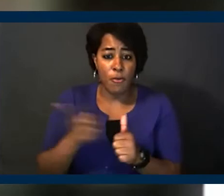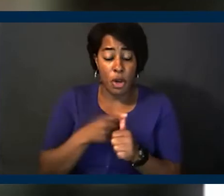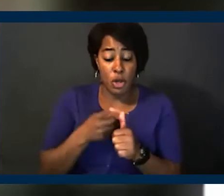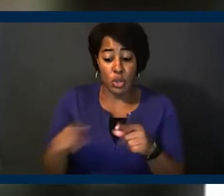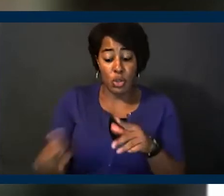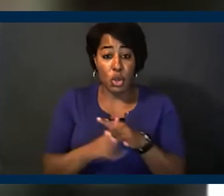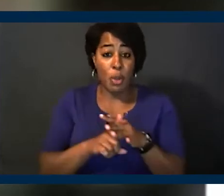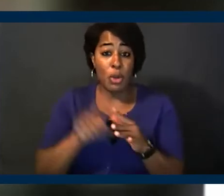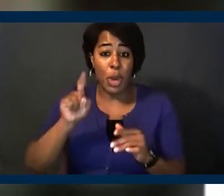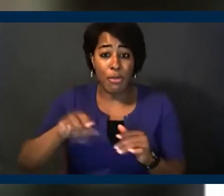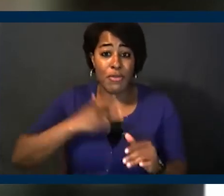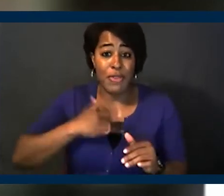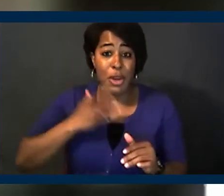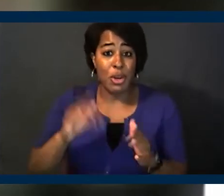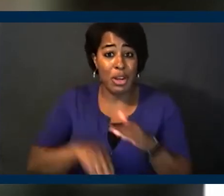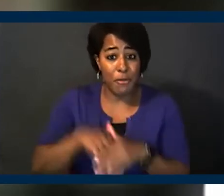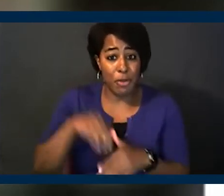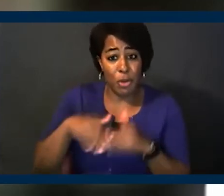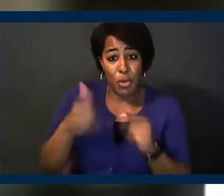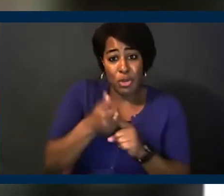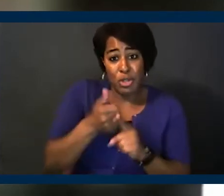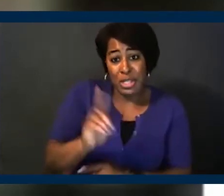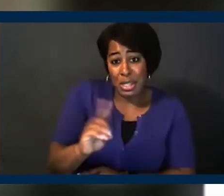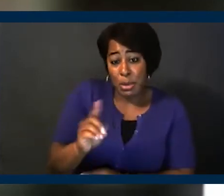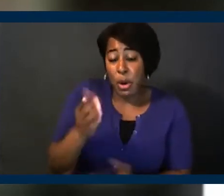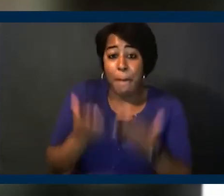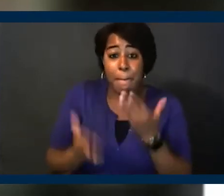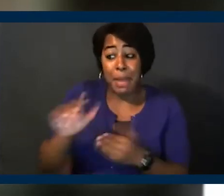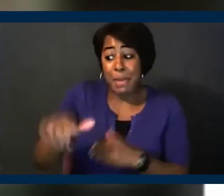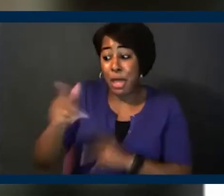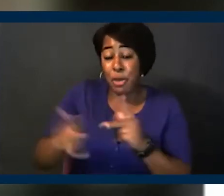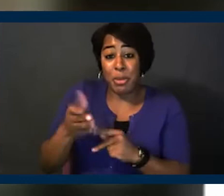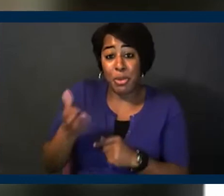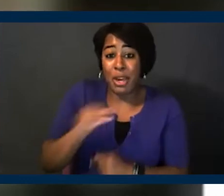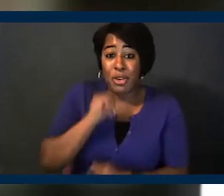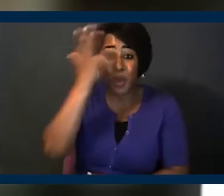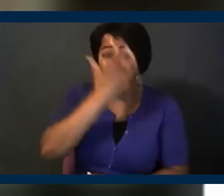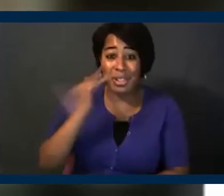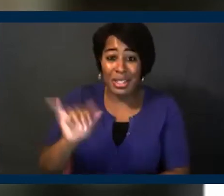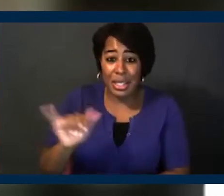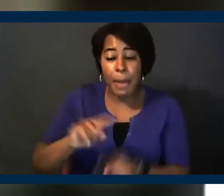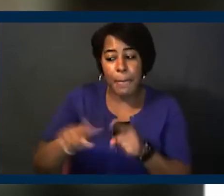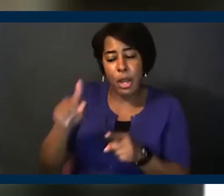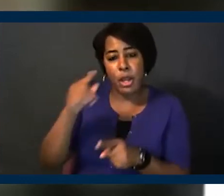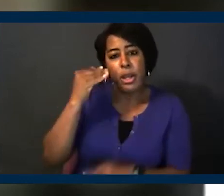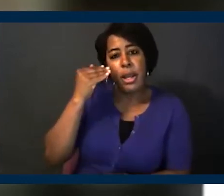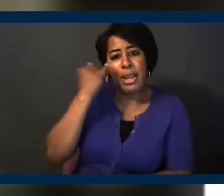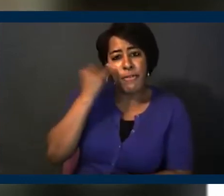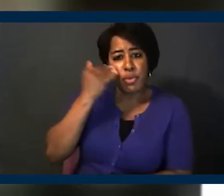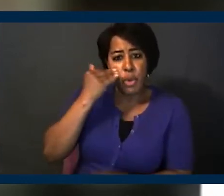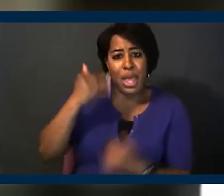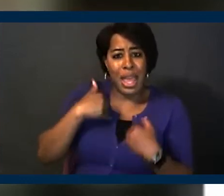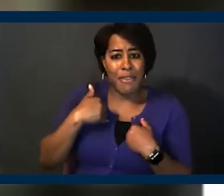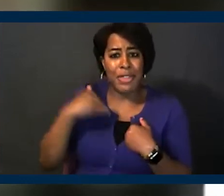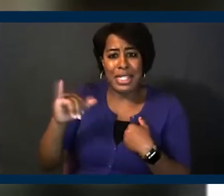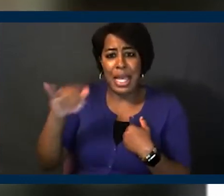You may not always see people in the room that look like you, but if you know they have the same values, you can at least educate them on how,